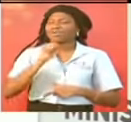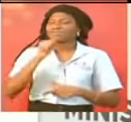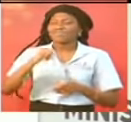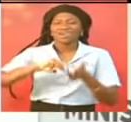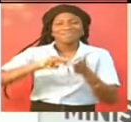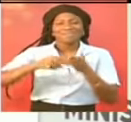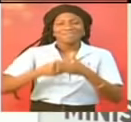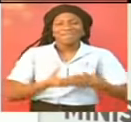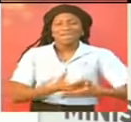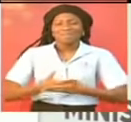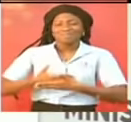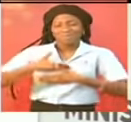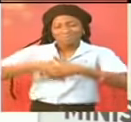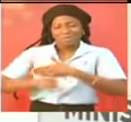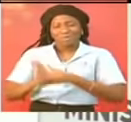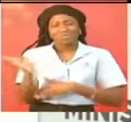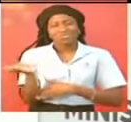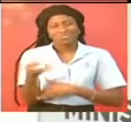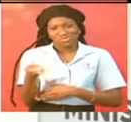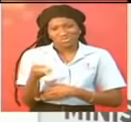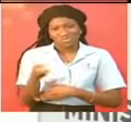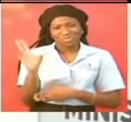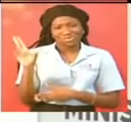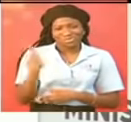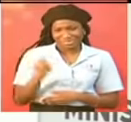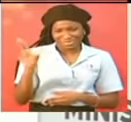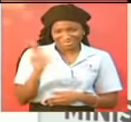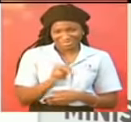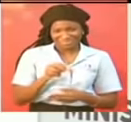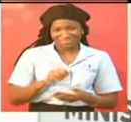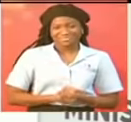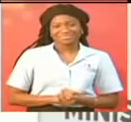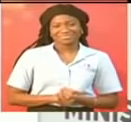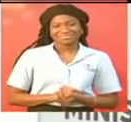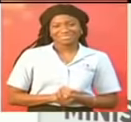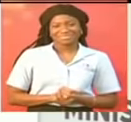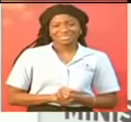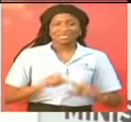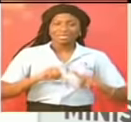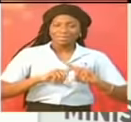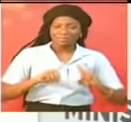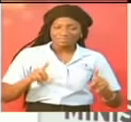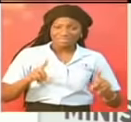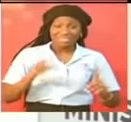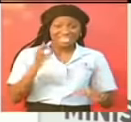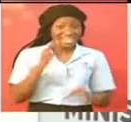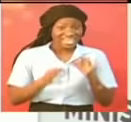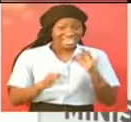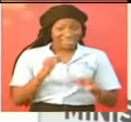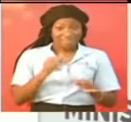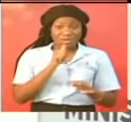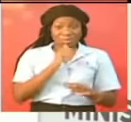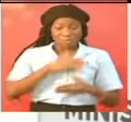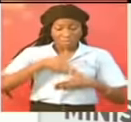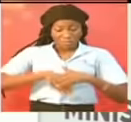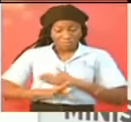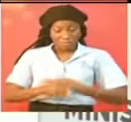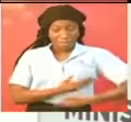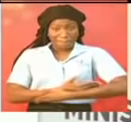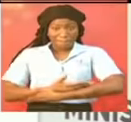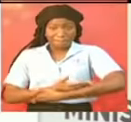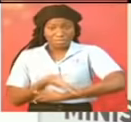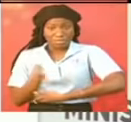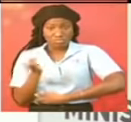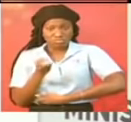excess outcomes, in terms of miscarriages and so, we are getting the information whether if this is happening, but from